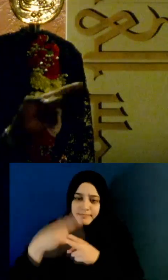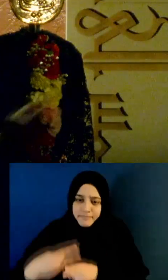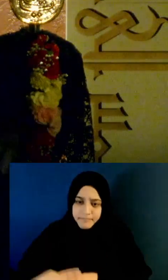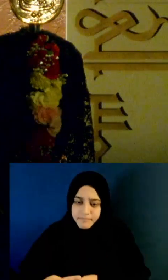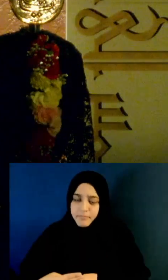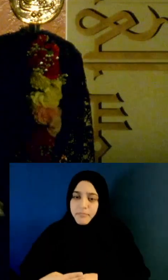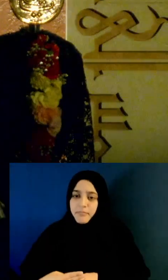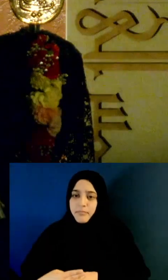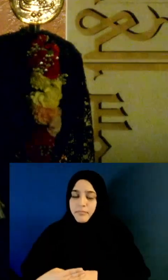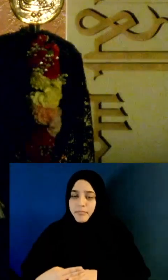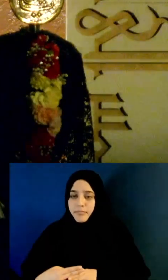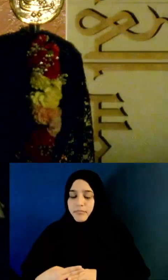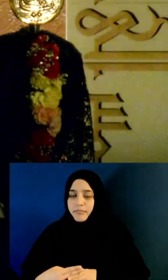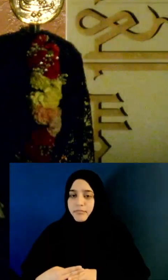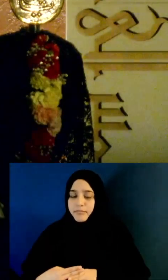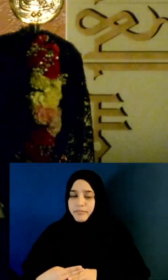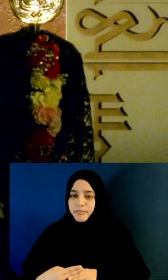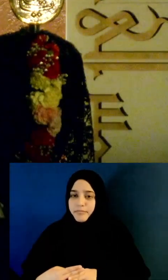Kelie.